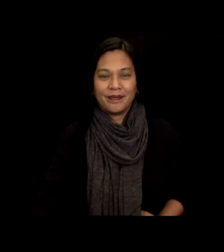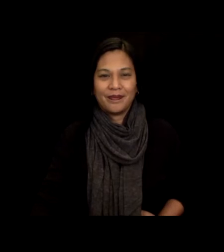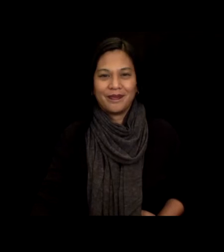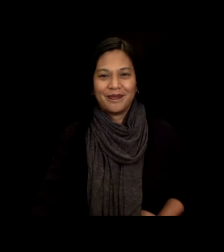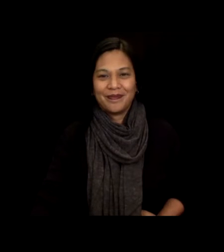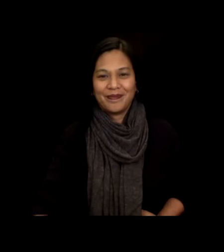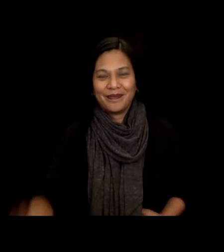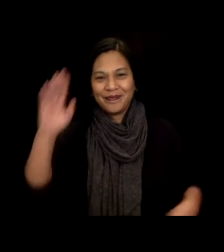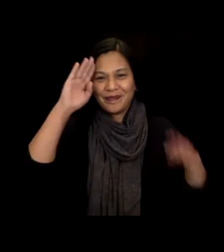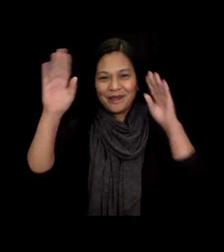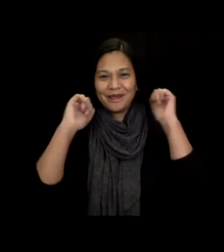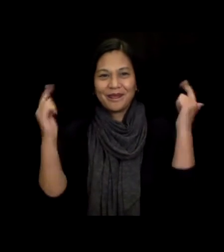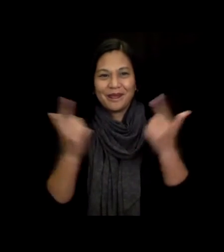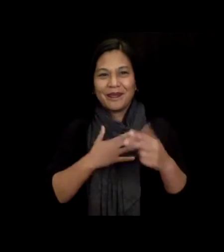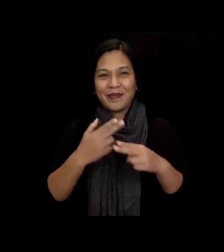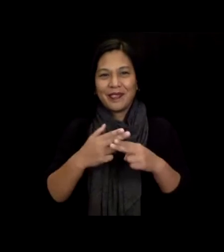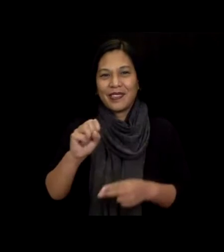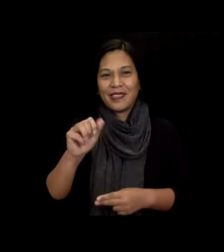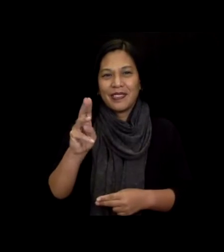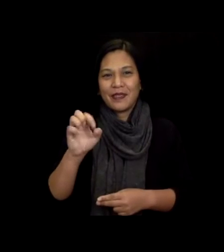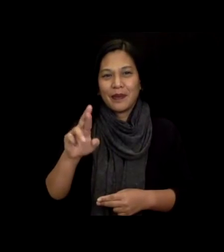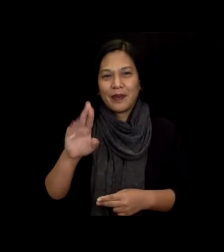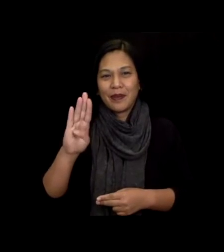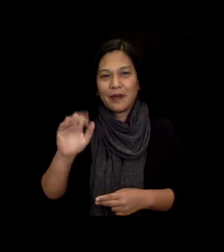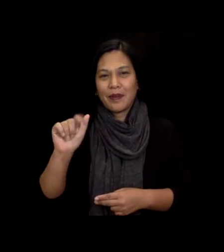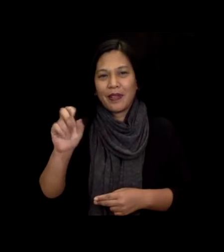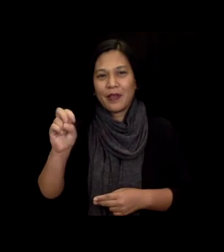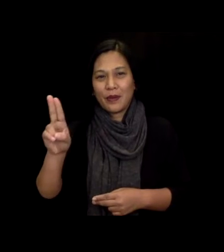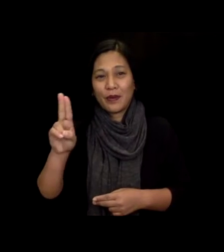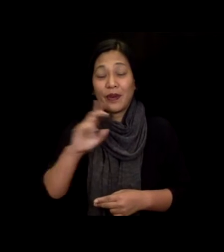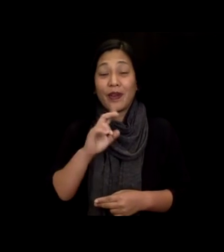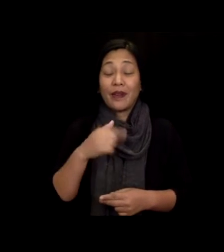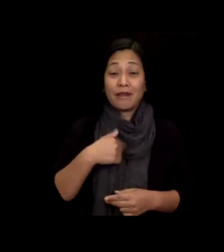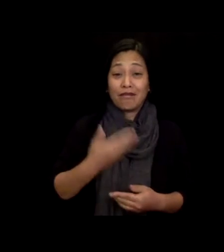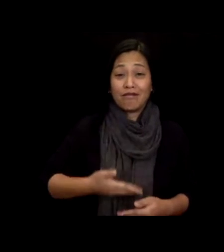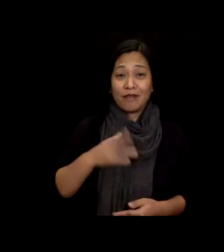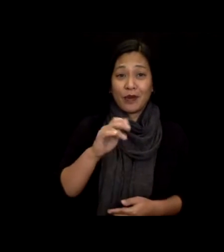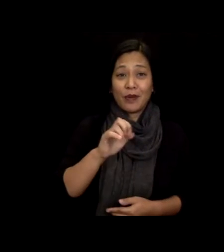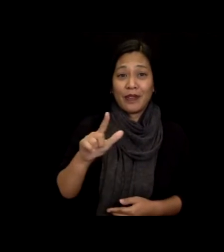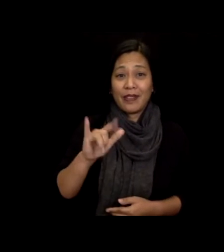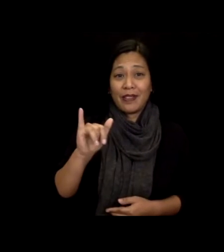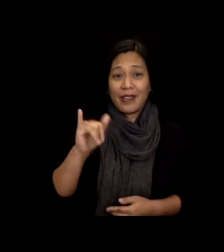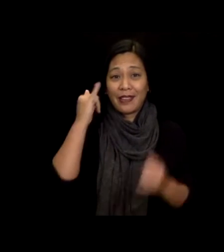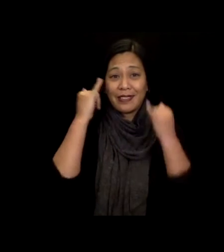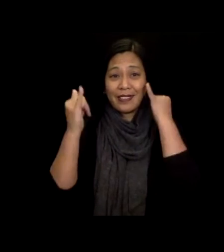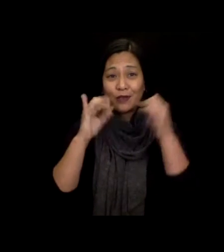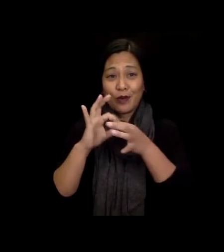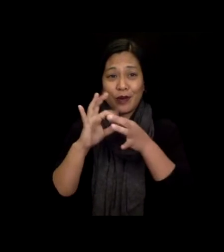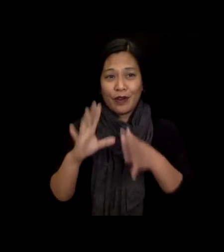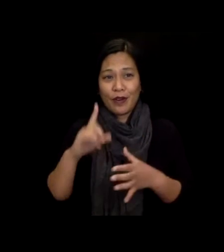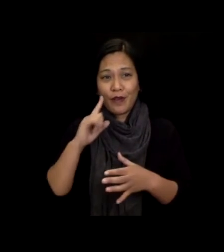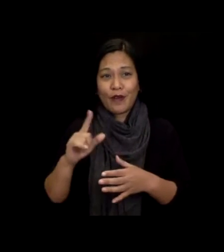Hey everyone, my name is Samir Balu. I'm the Real Ideas Coordinator at the Toronto Real Asian International